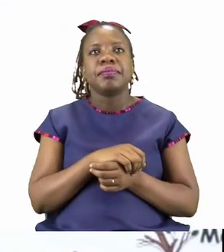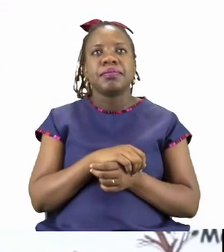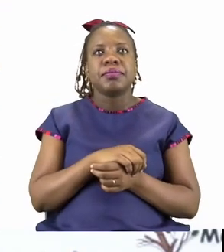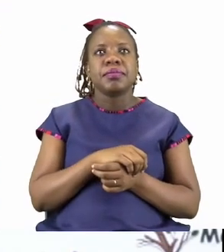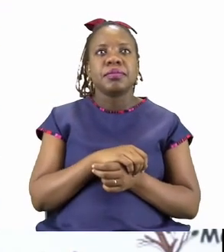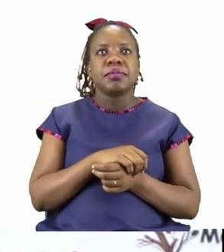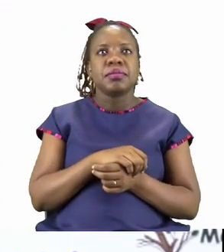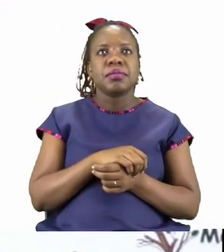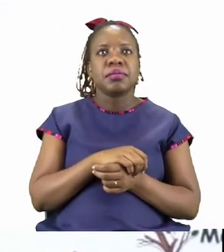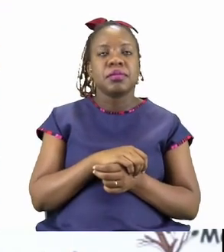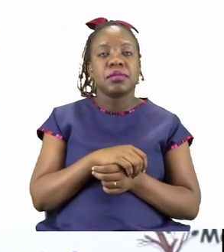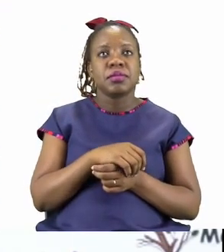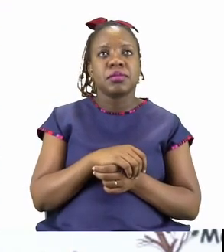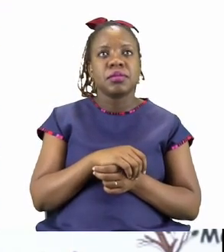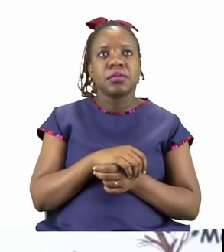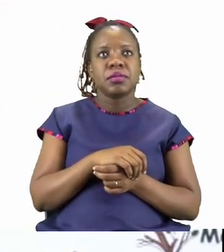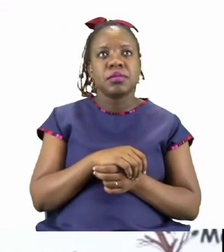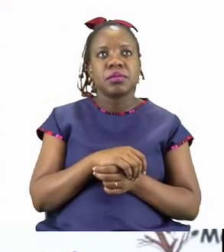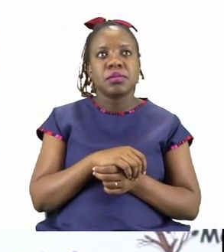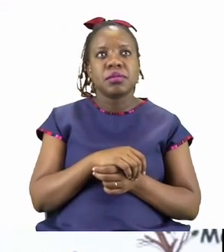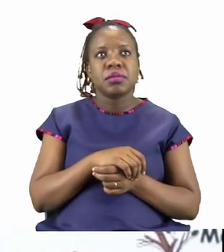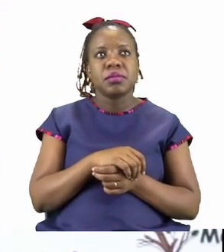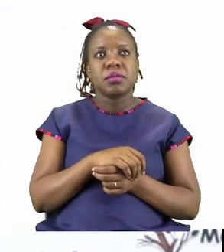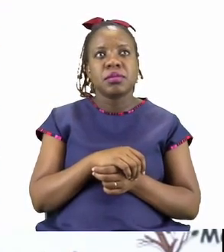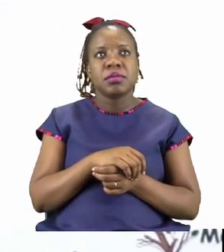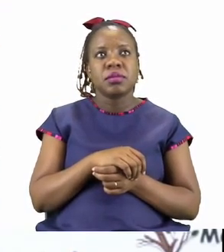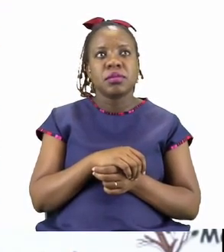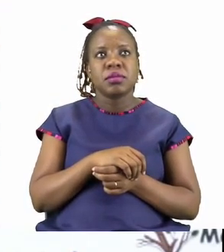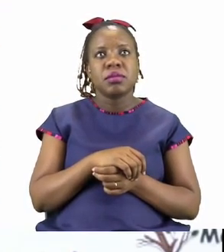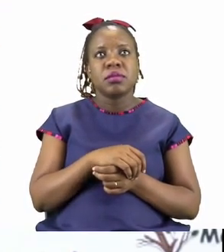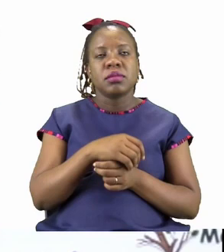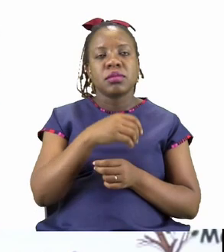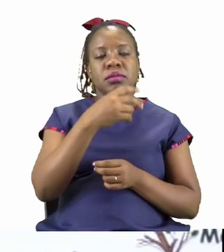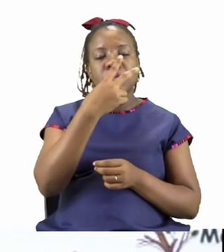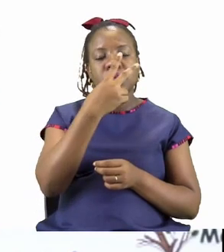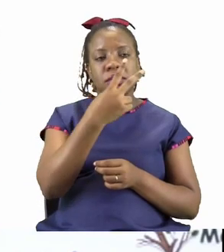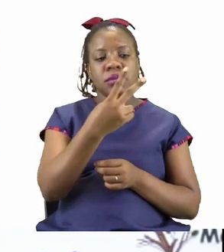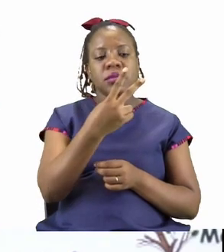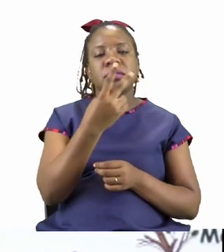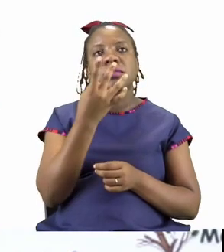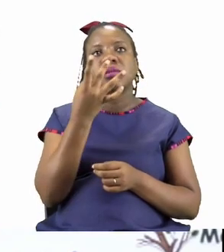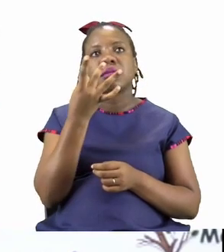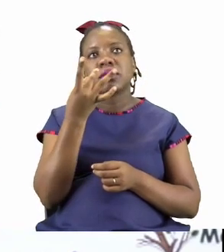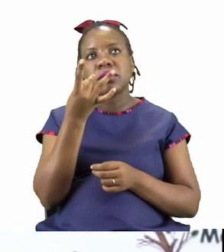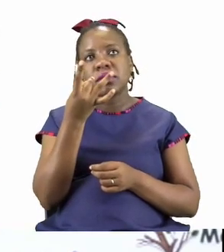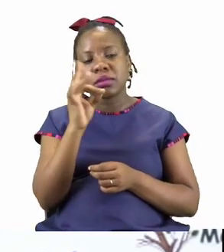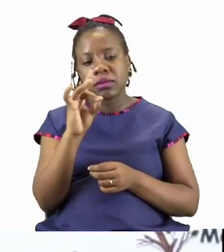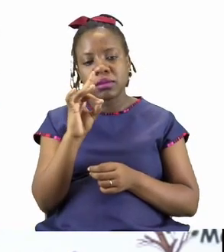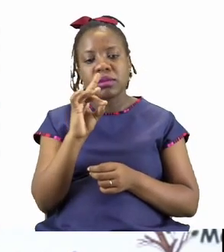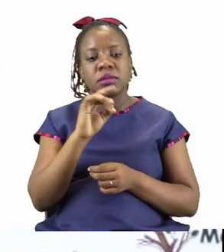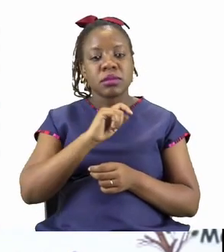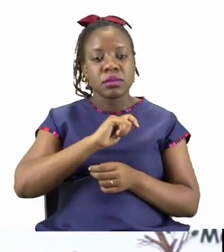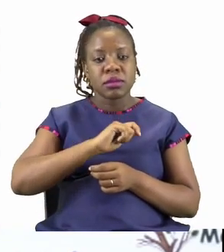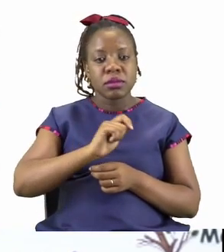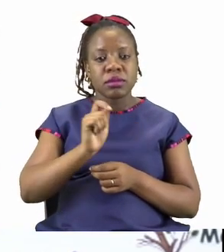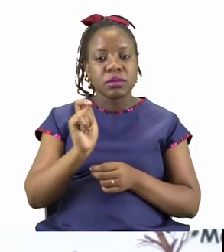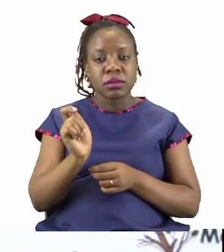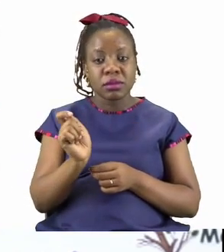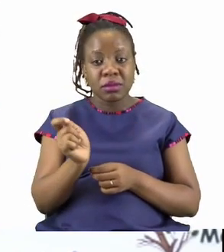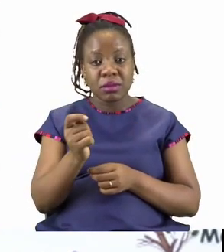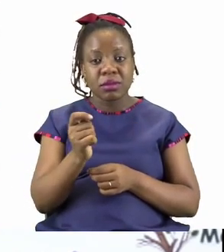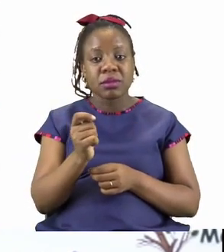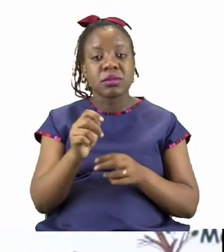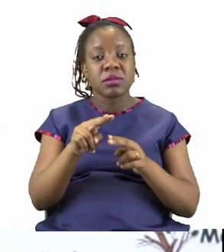28 tennis balls for 4 drills. All right, now it means 4 drills,